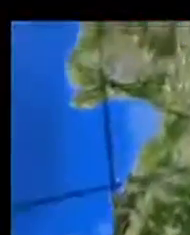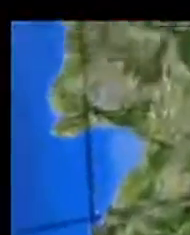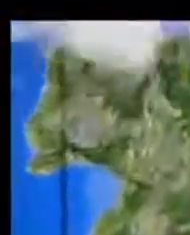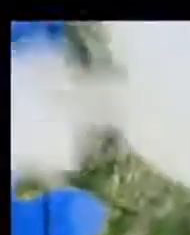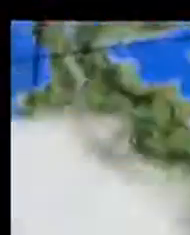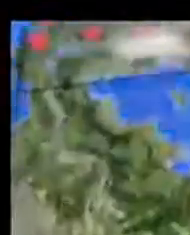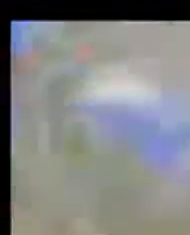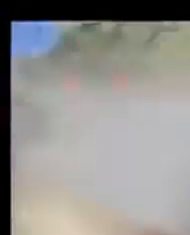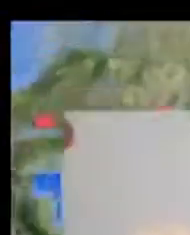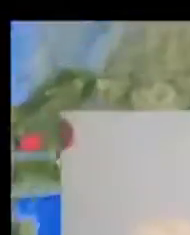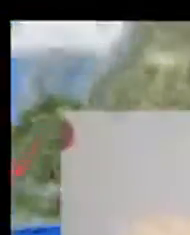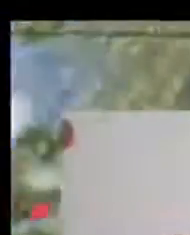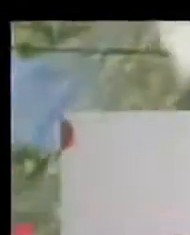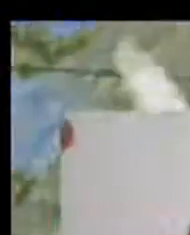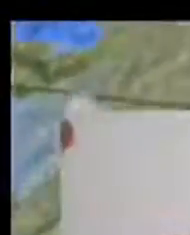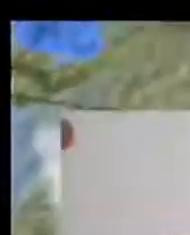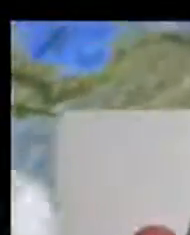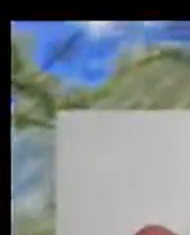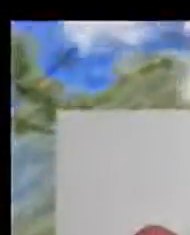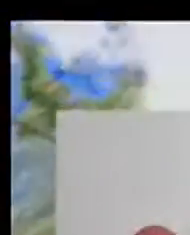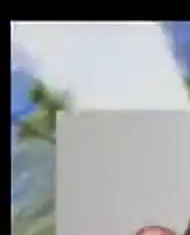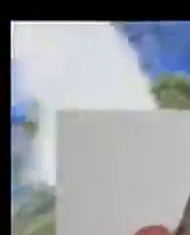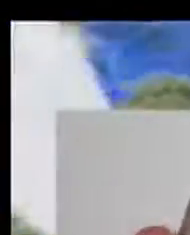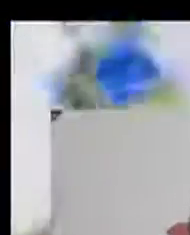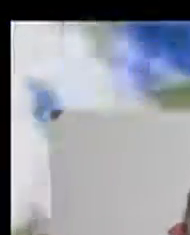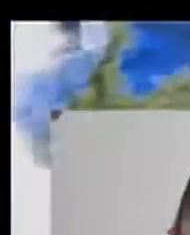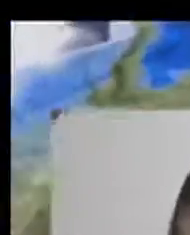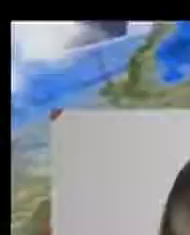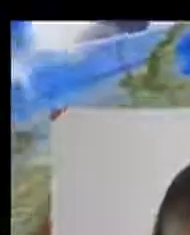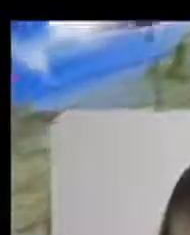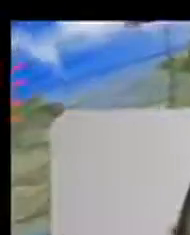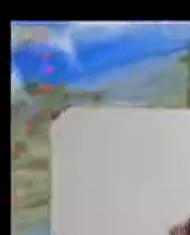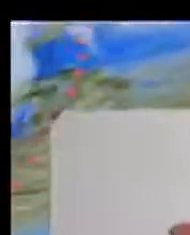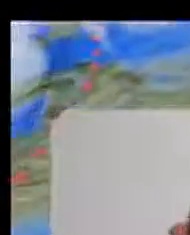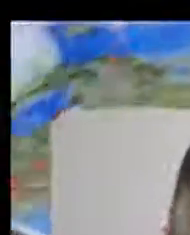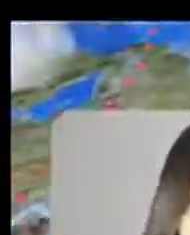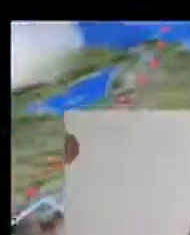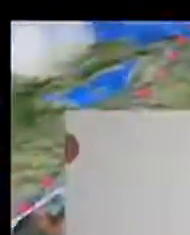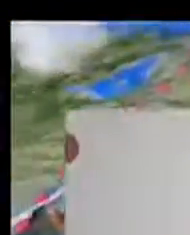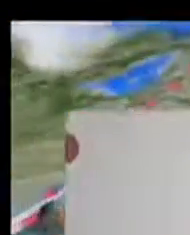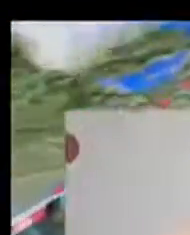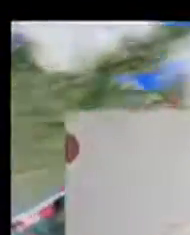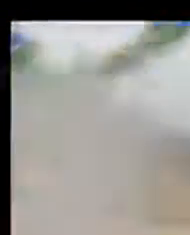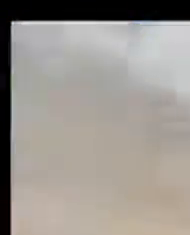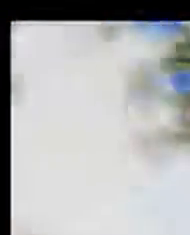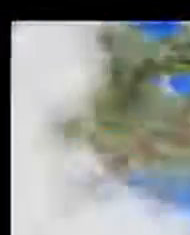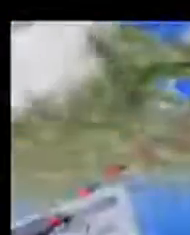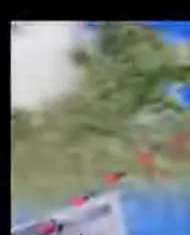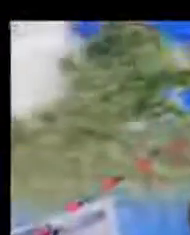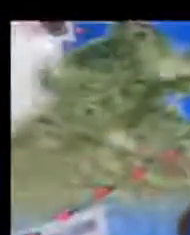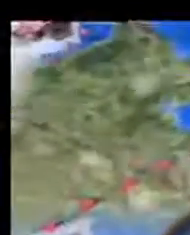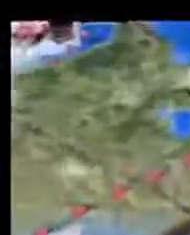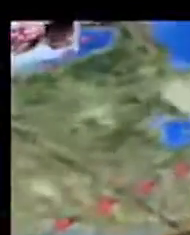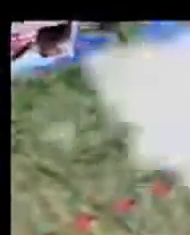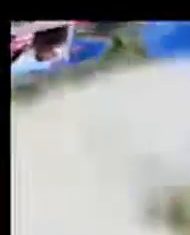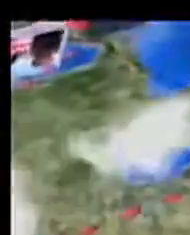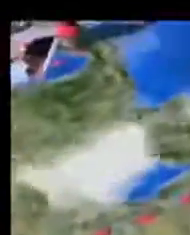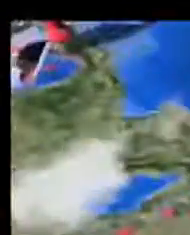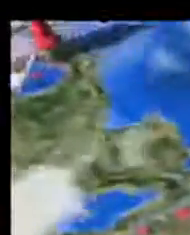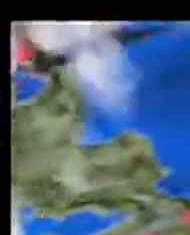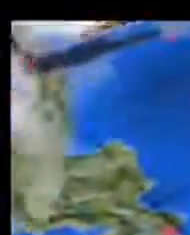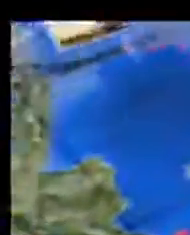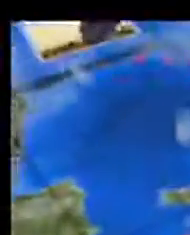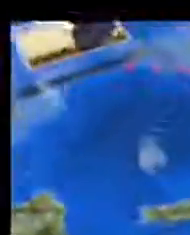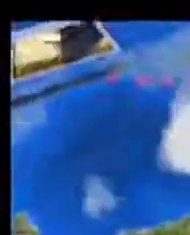night long. Shades of this motel keeping me in bed, reading the news,